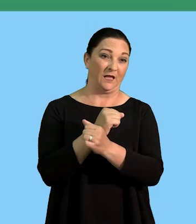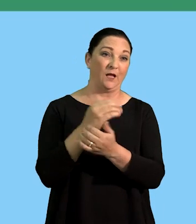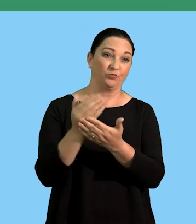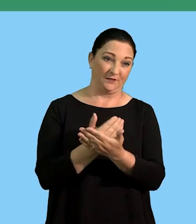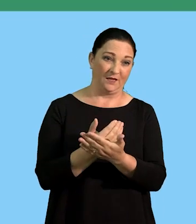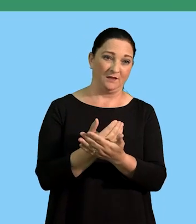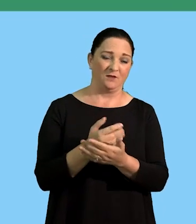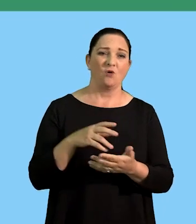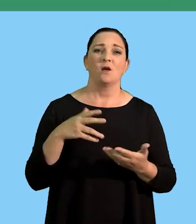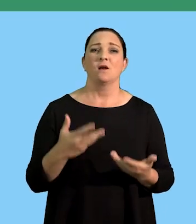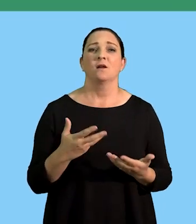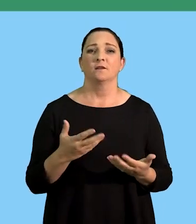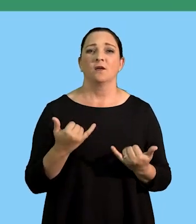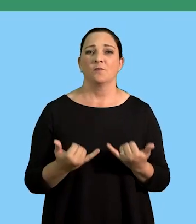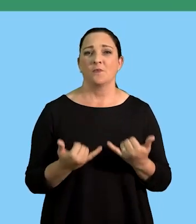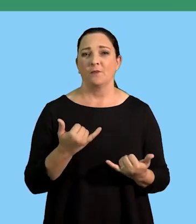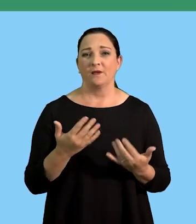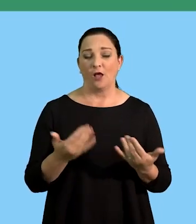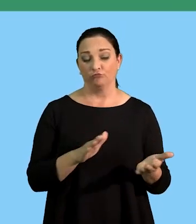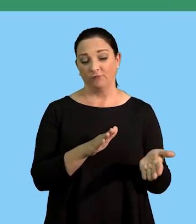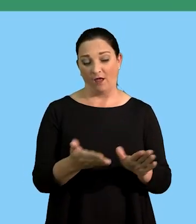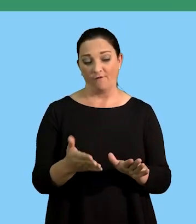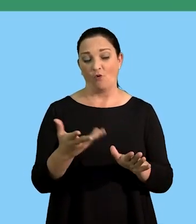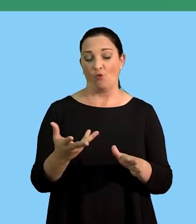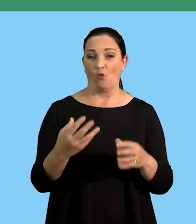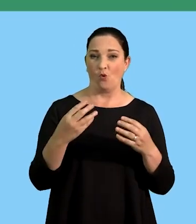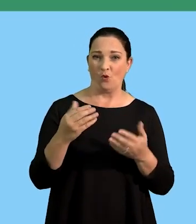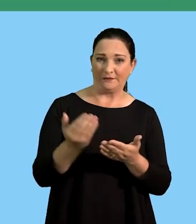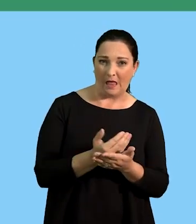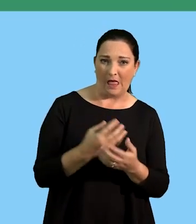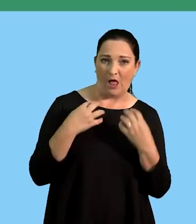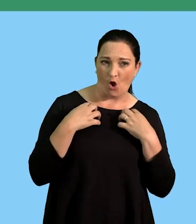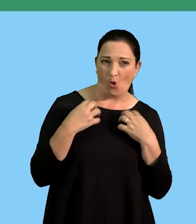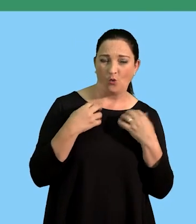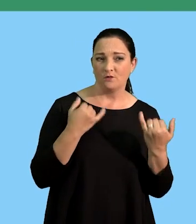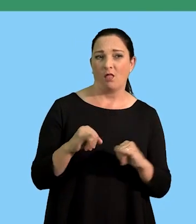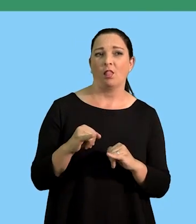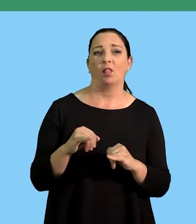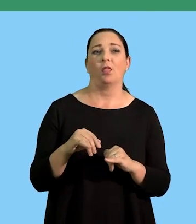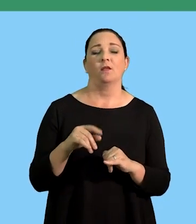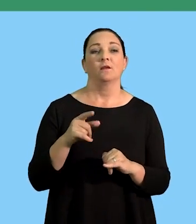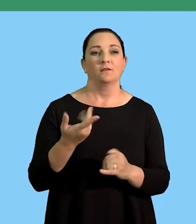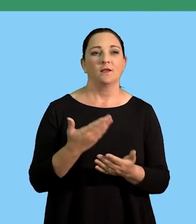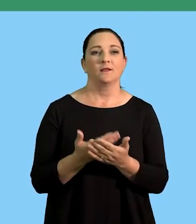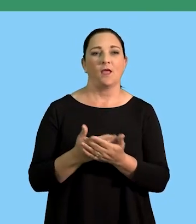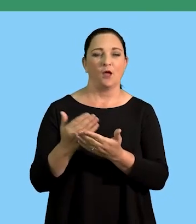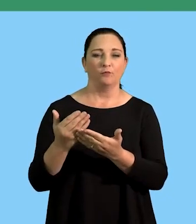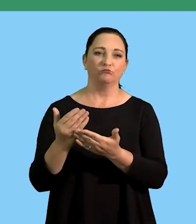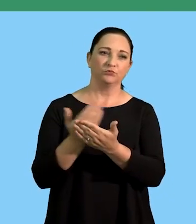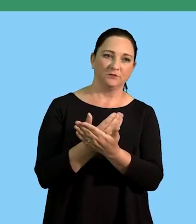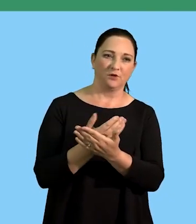against losses due to debt of a debtor. And then another one is that it protects the business against theft or loss of